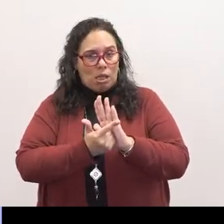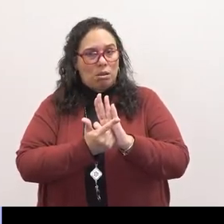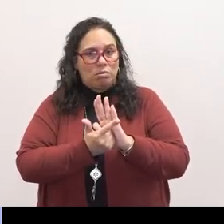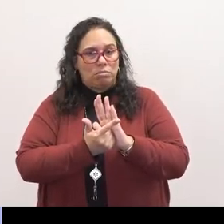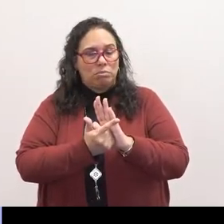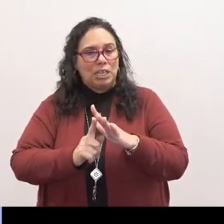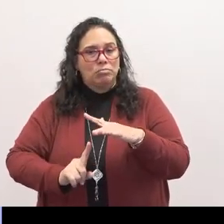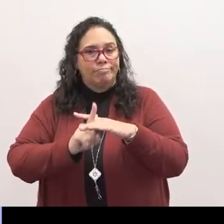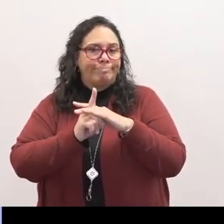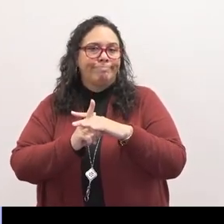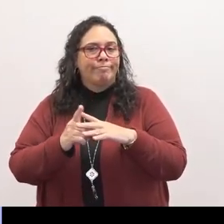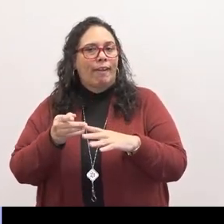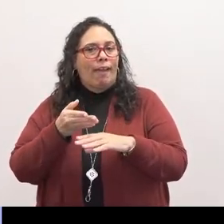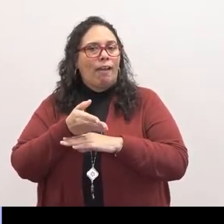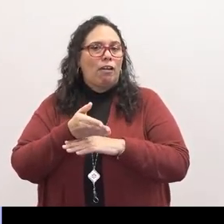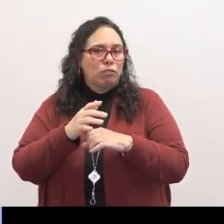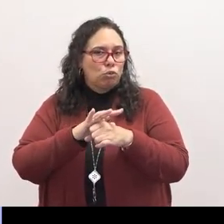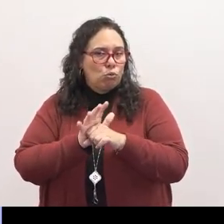COVID,